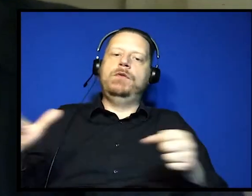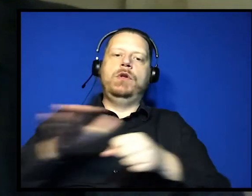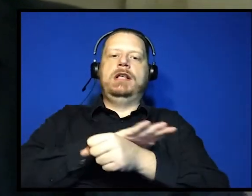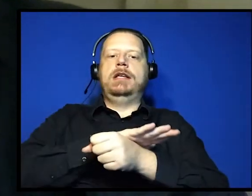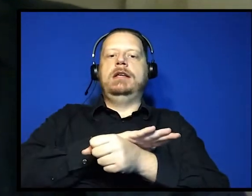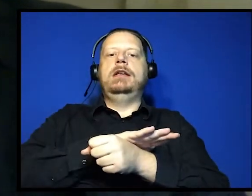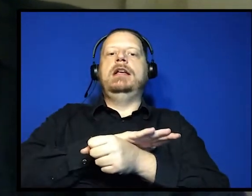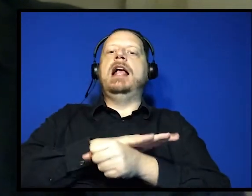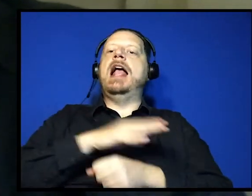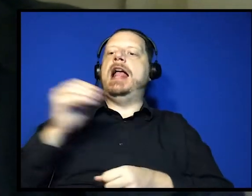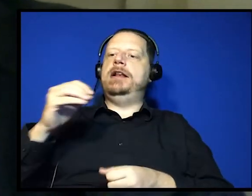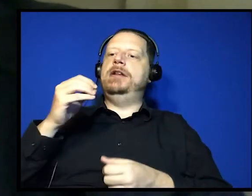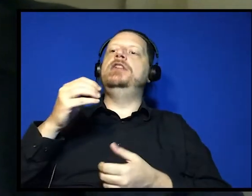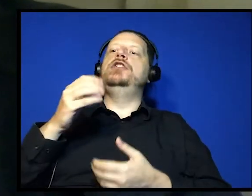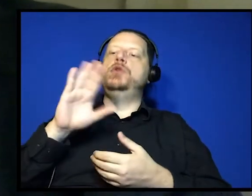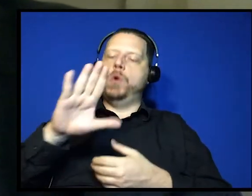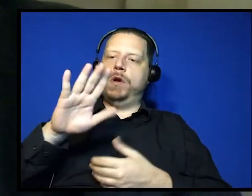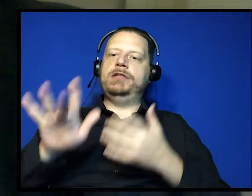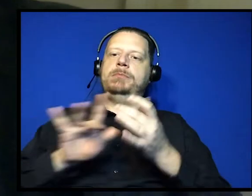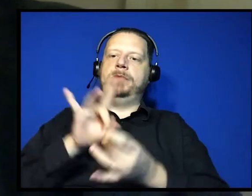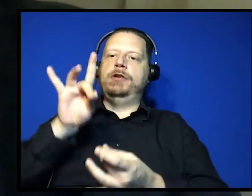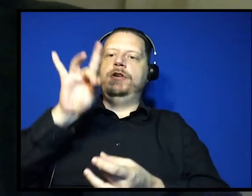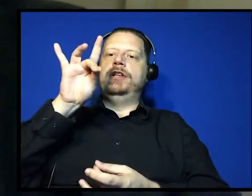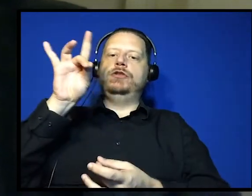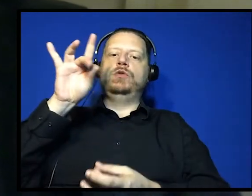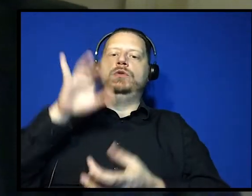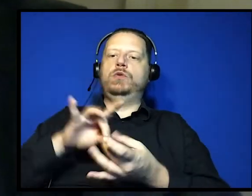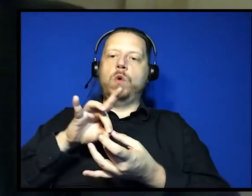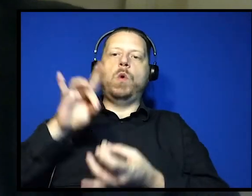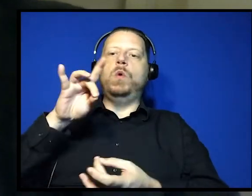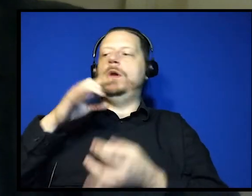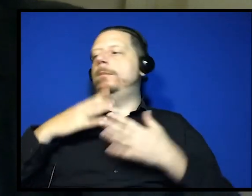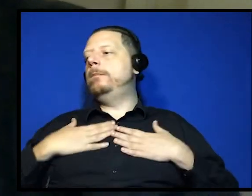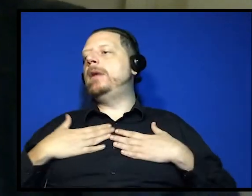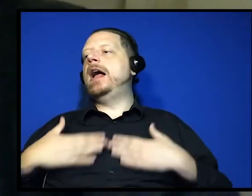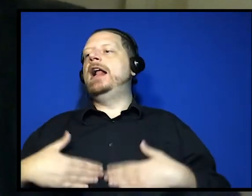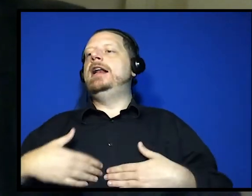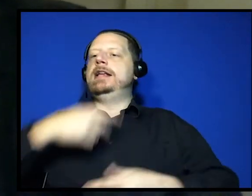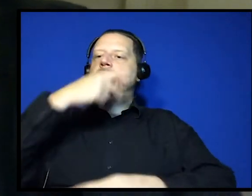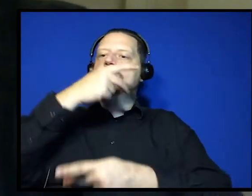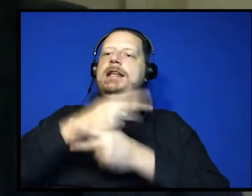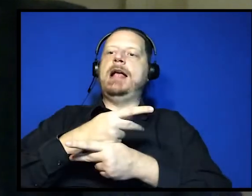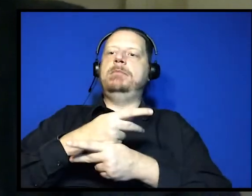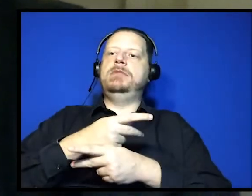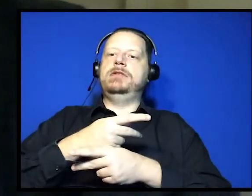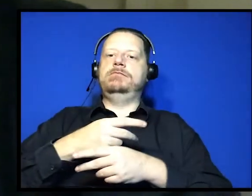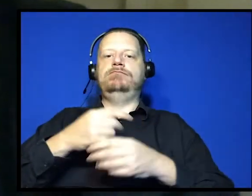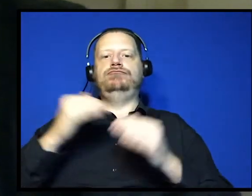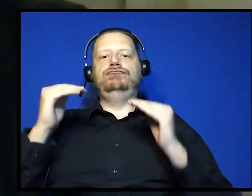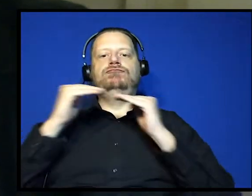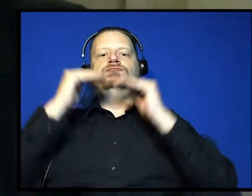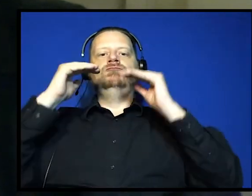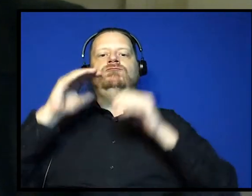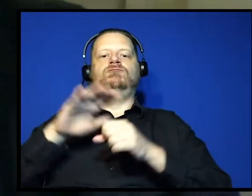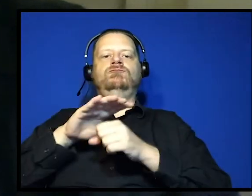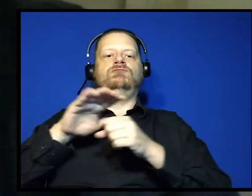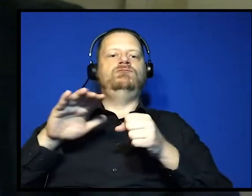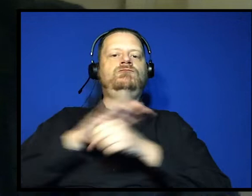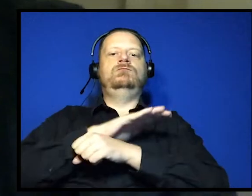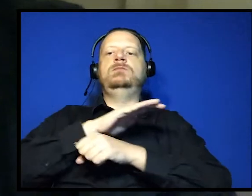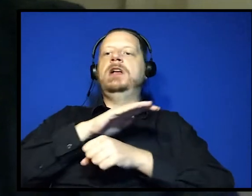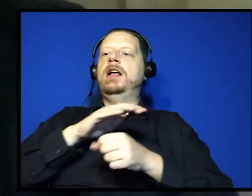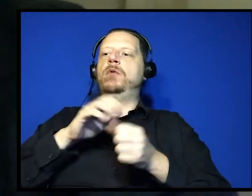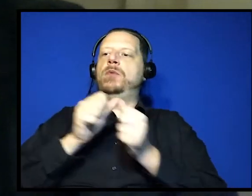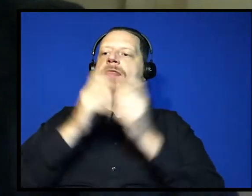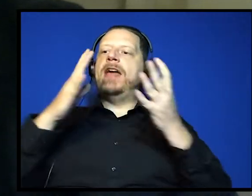entirely, and may your spirit and soul and body be kept sound and blameless at the coming